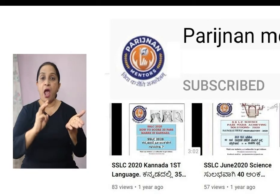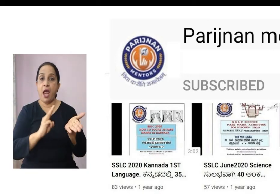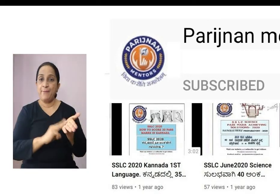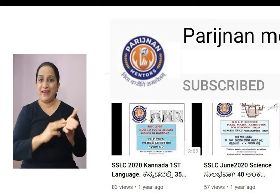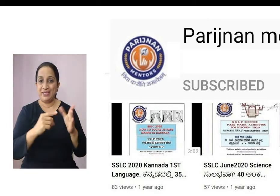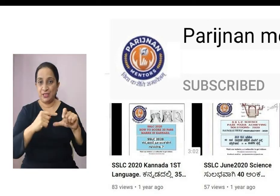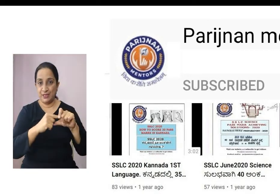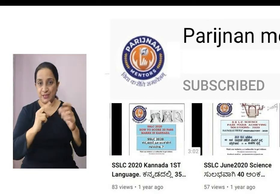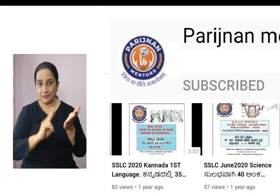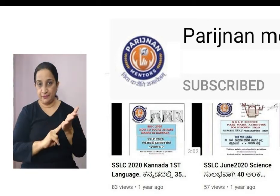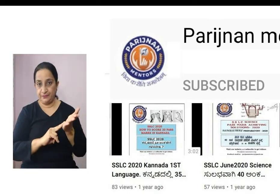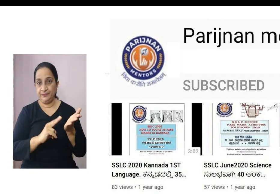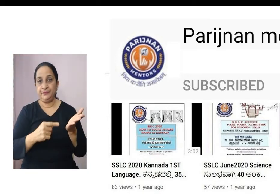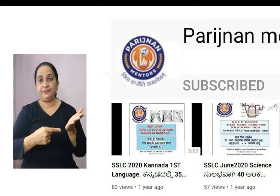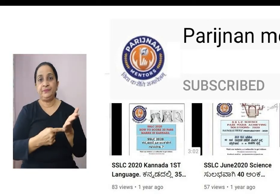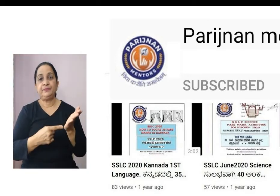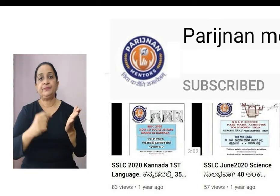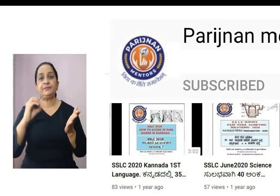Mentors.